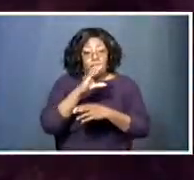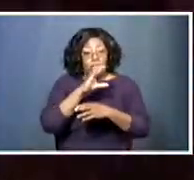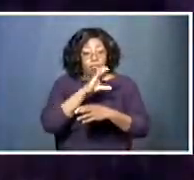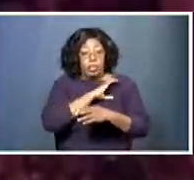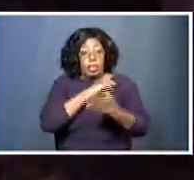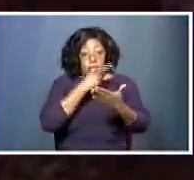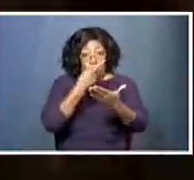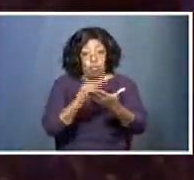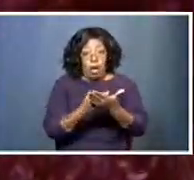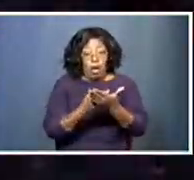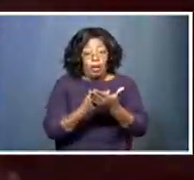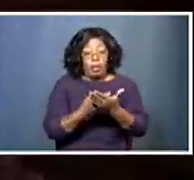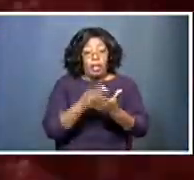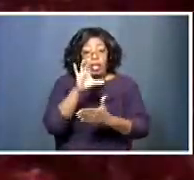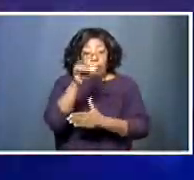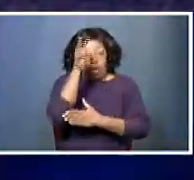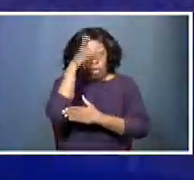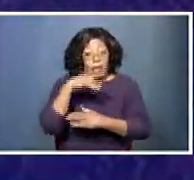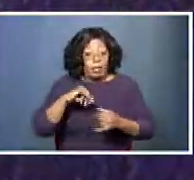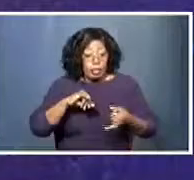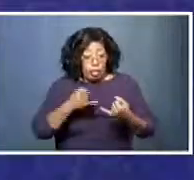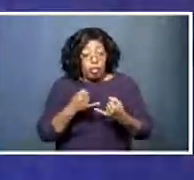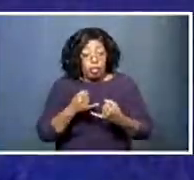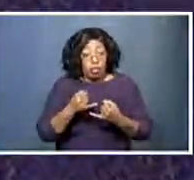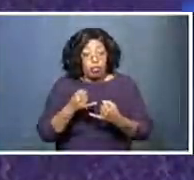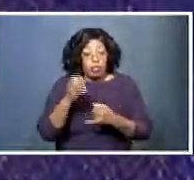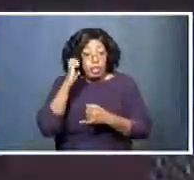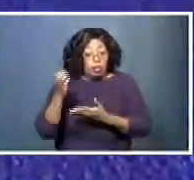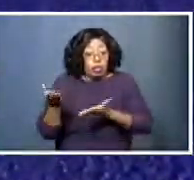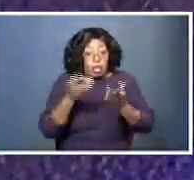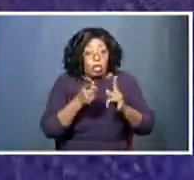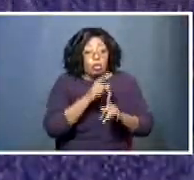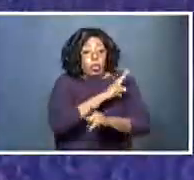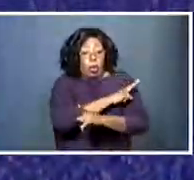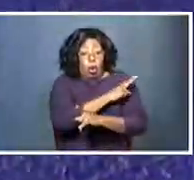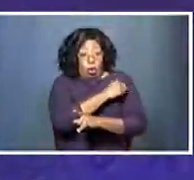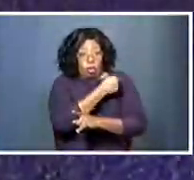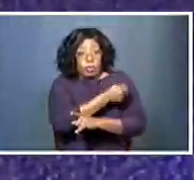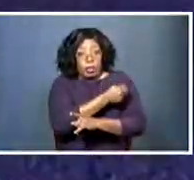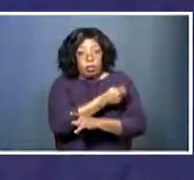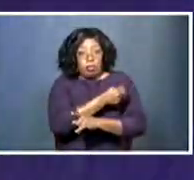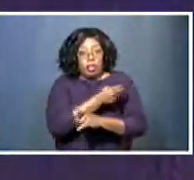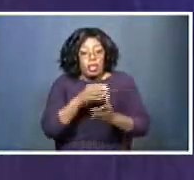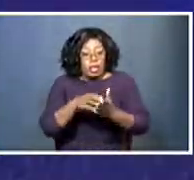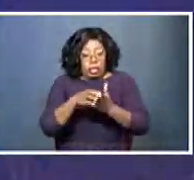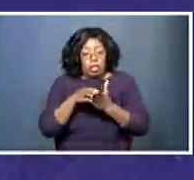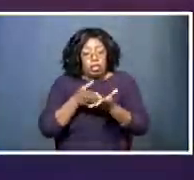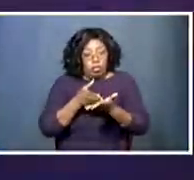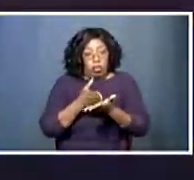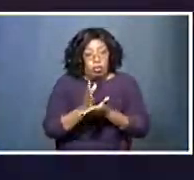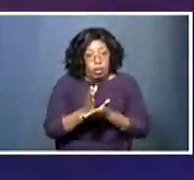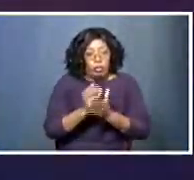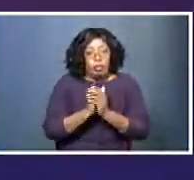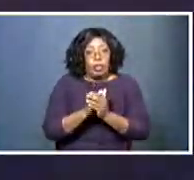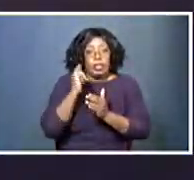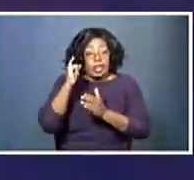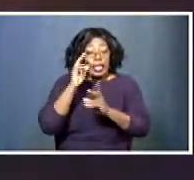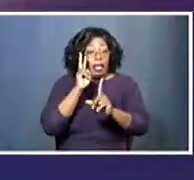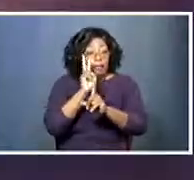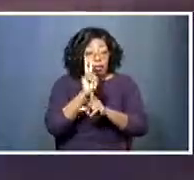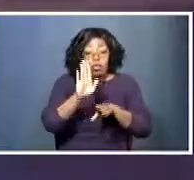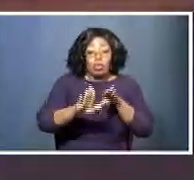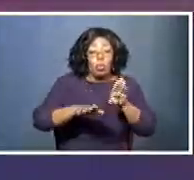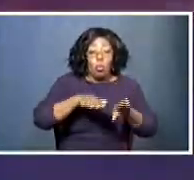He too was taken to hospital, where his condition is listed as stable. Now, the backstory is that the victim was walking along